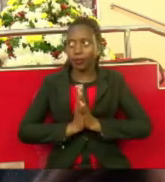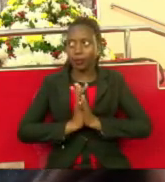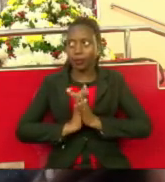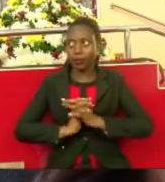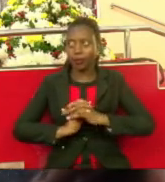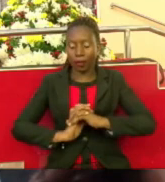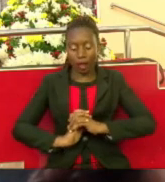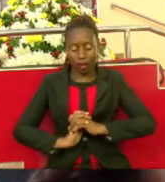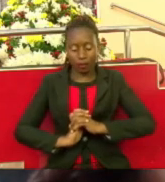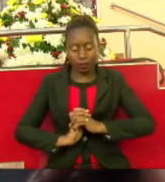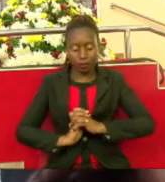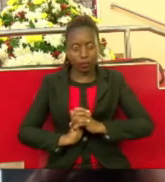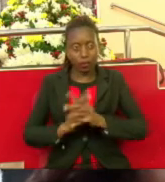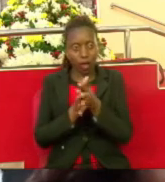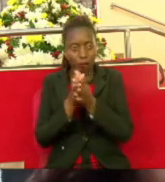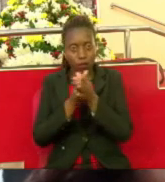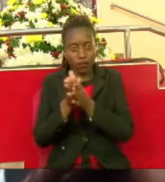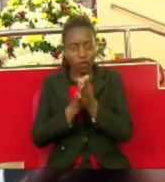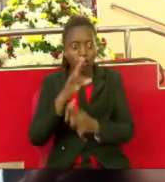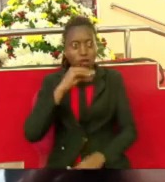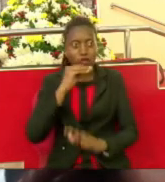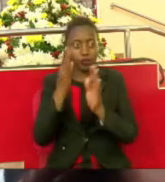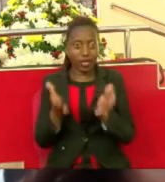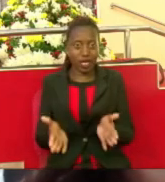some of those motivational speakers.